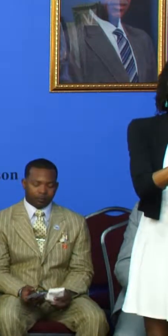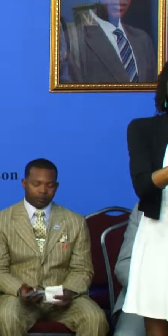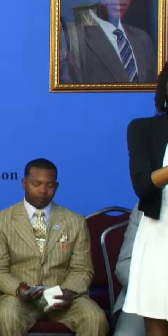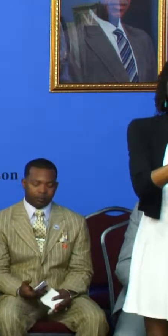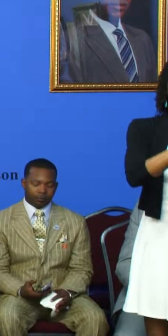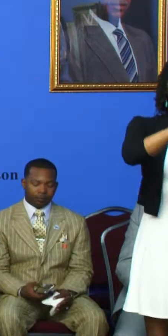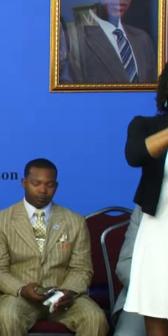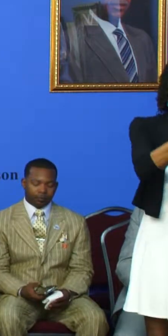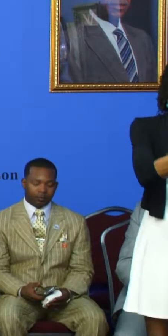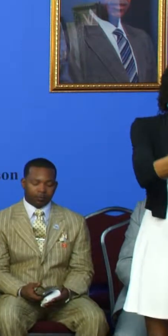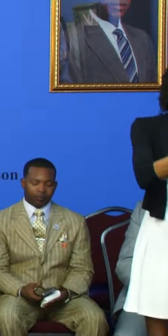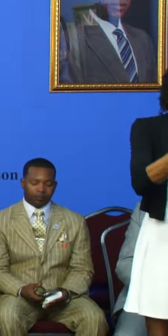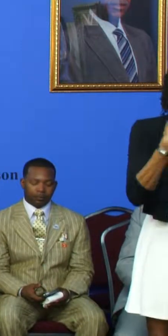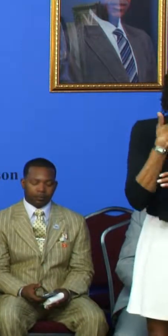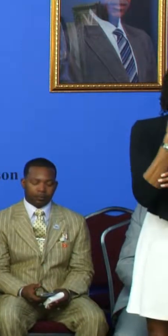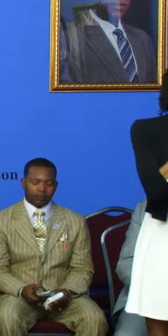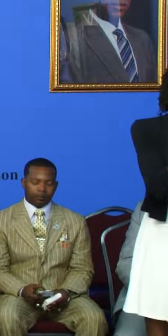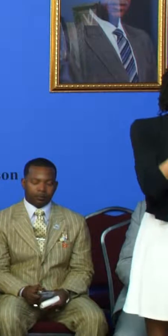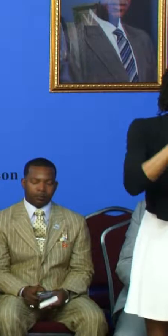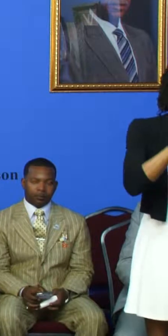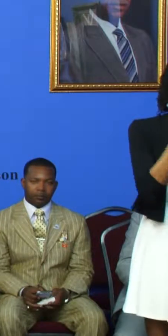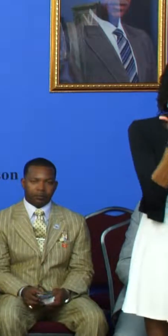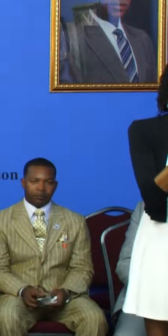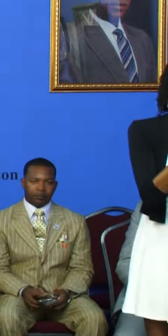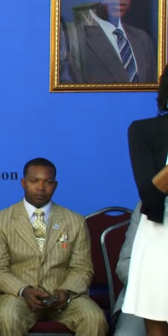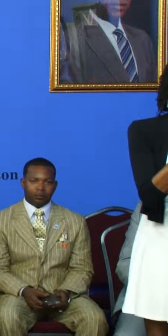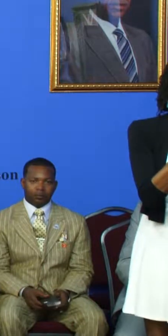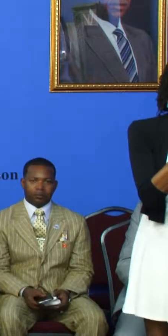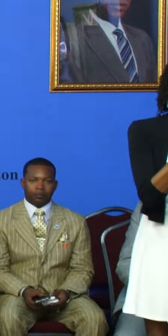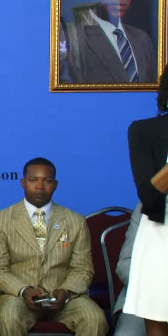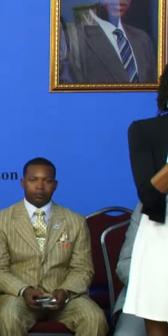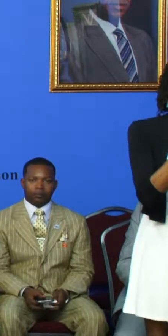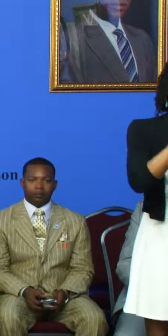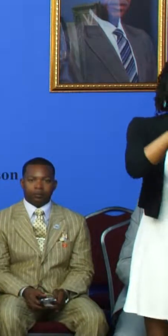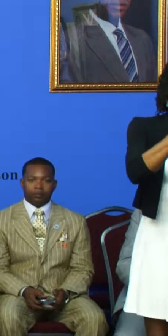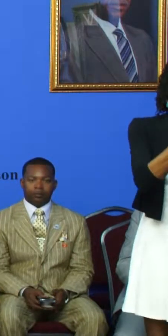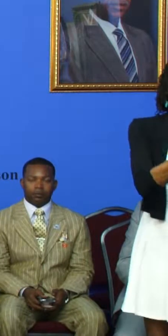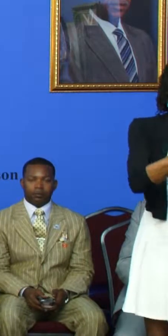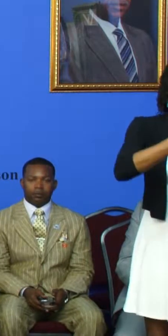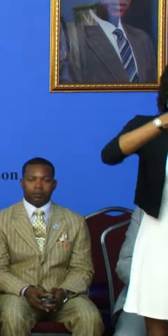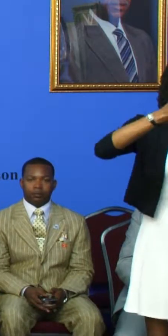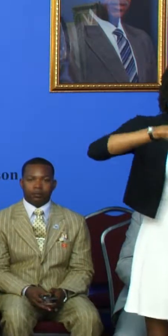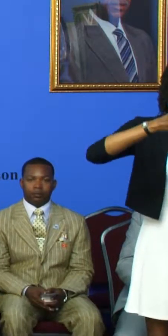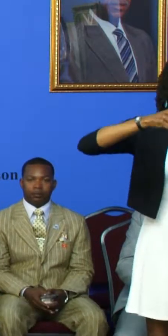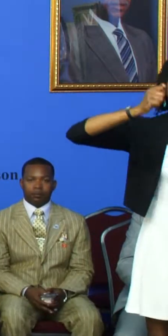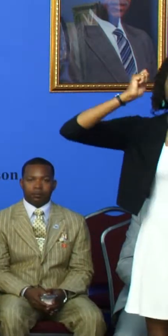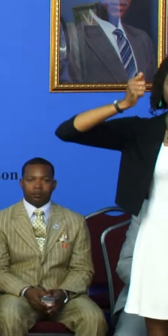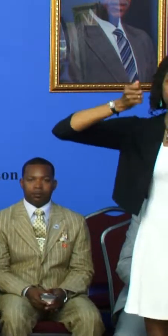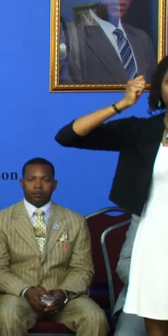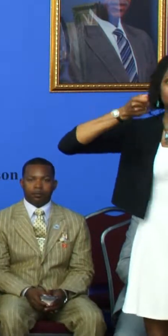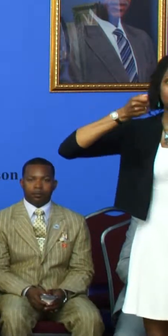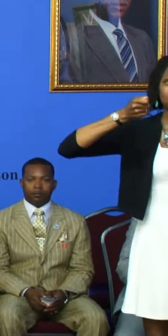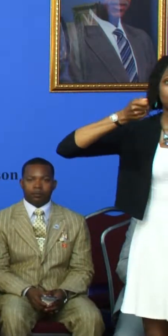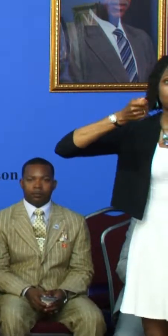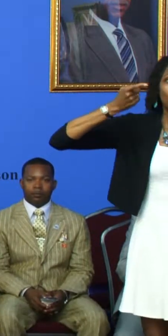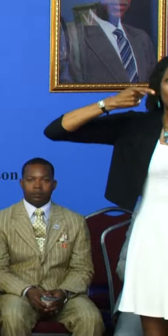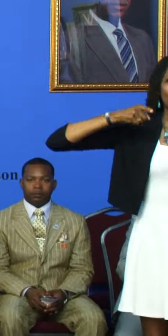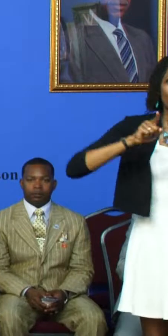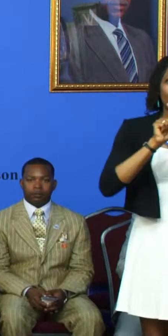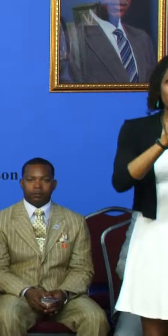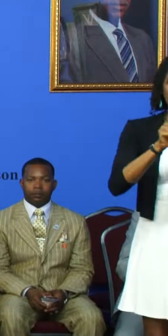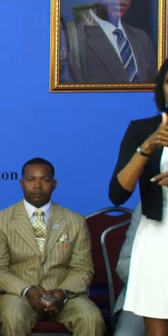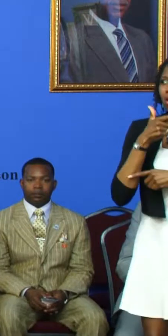confirming judges. All of this while you are watching the drama.